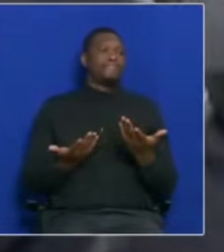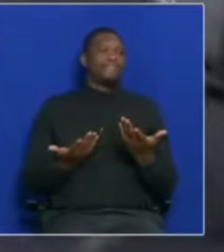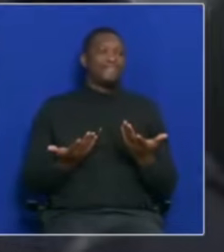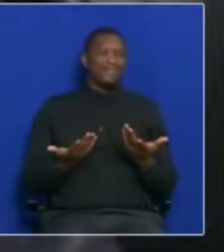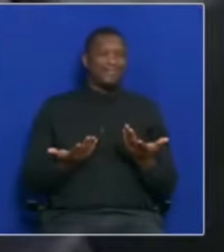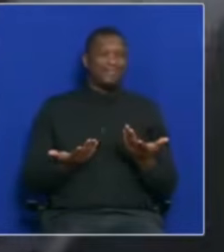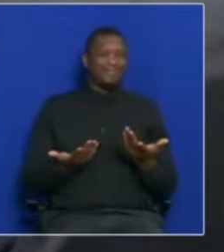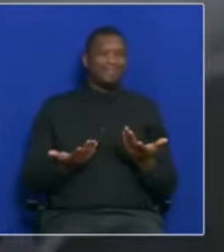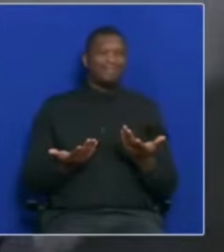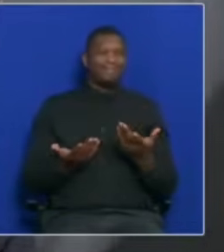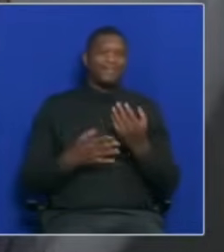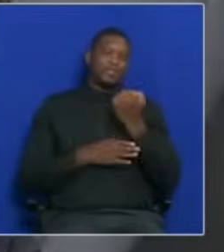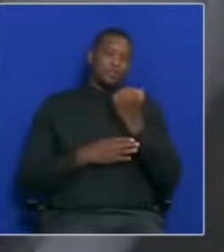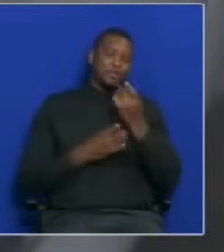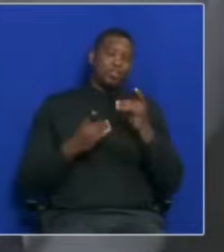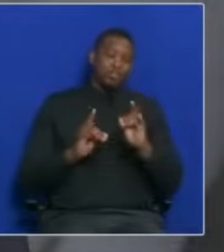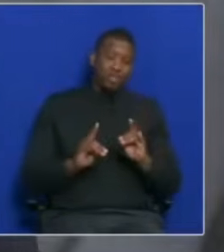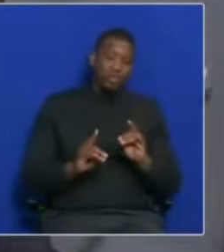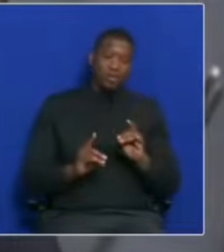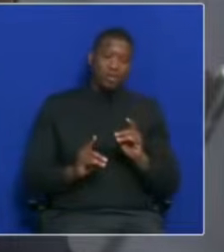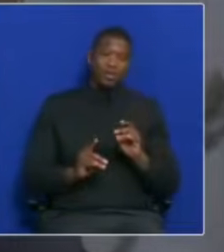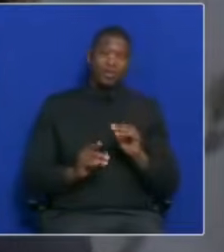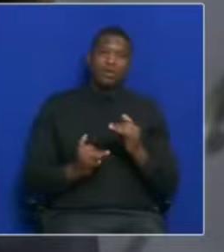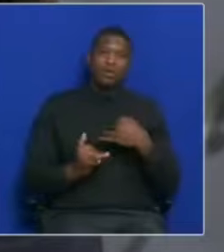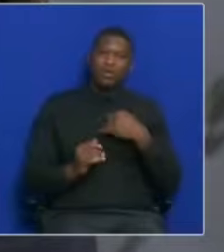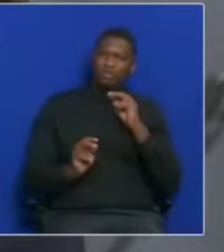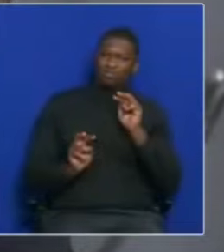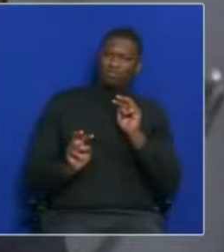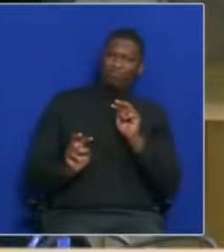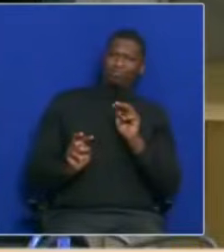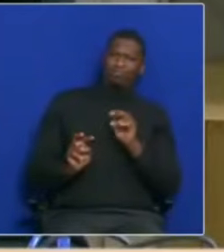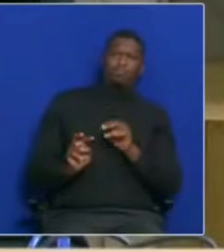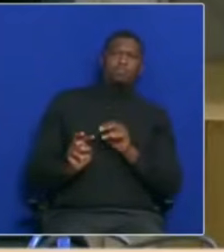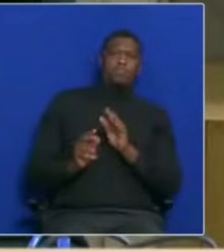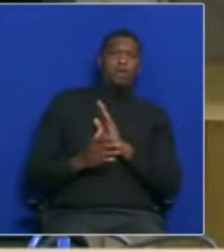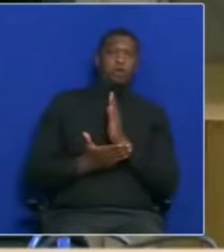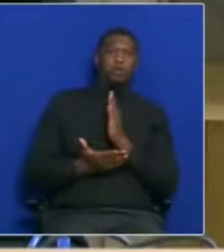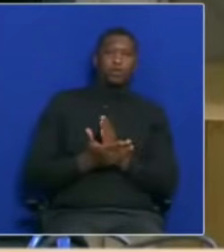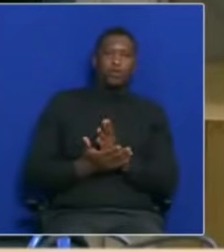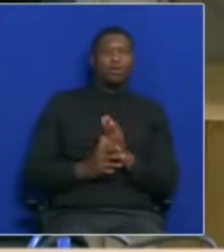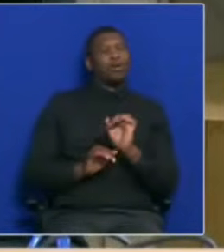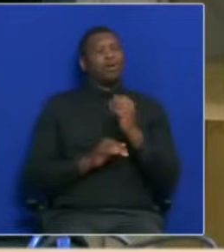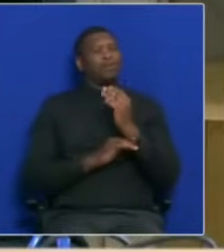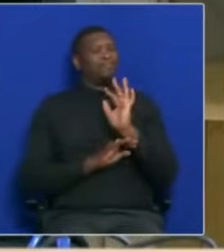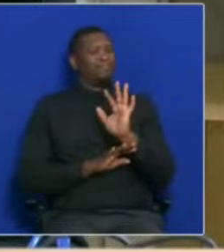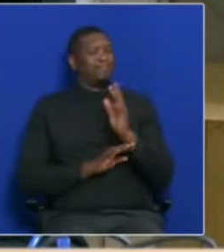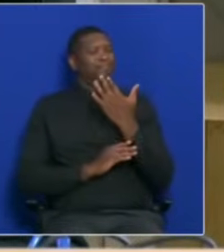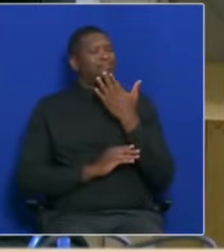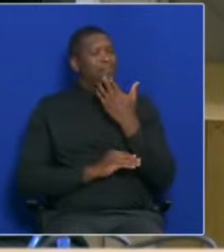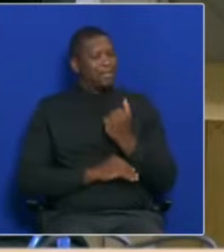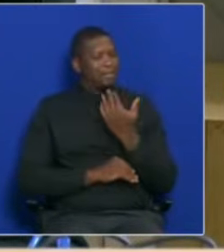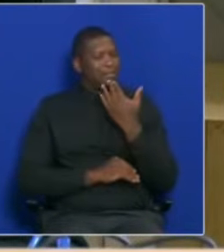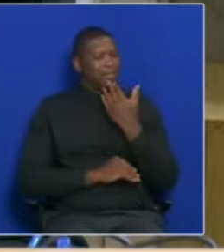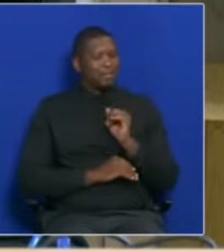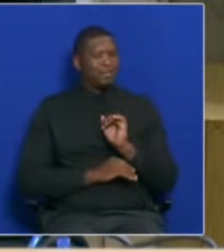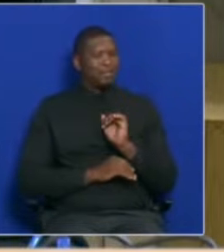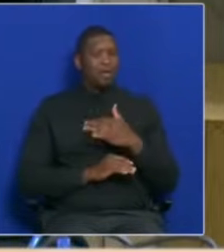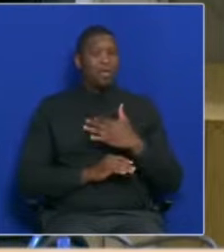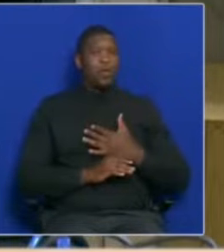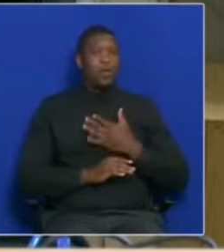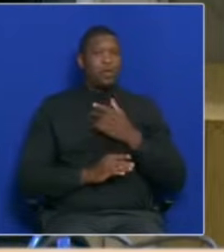Sorry, Chair. The look that you gave, I wasn't sure. No, but no, no, what please, please don't, I don't want to mention the